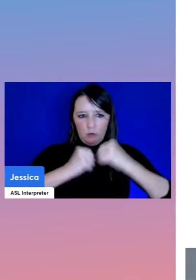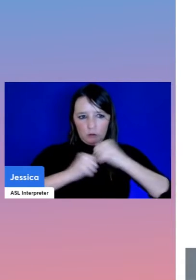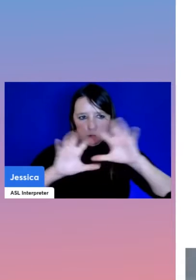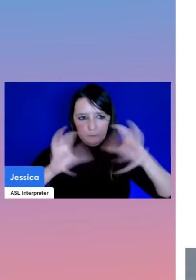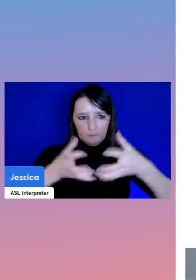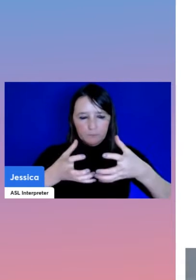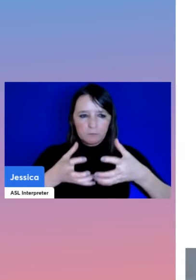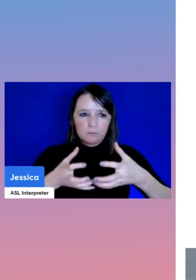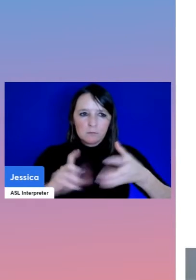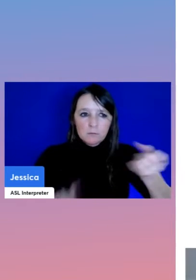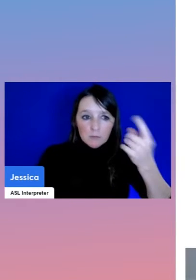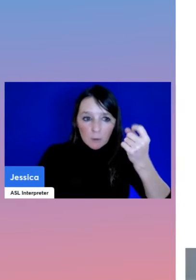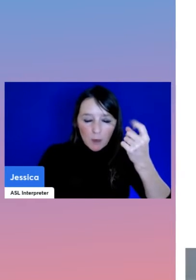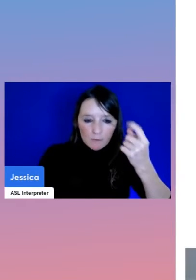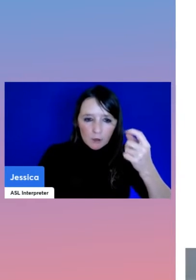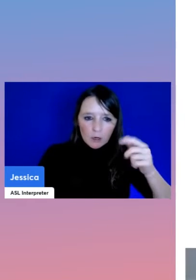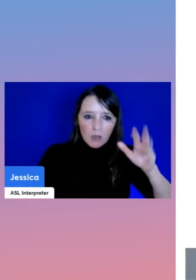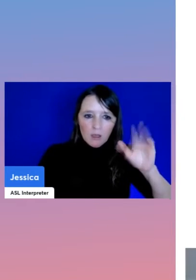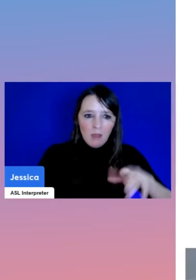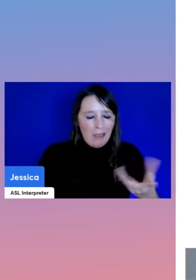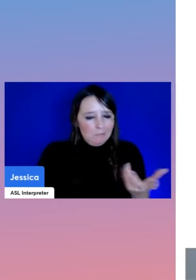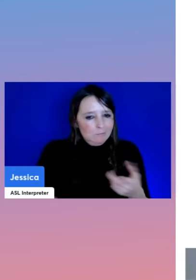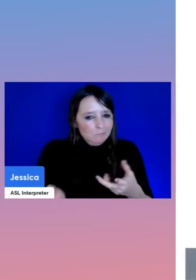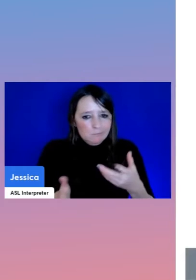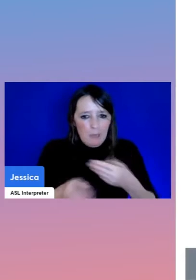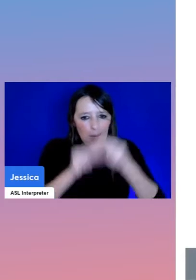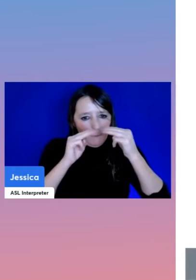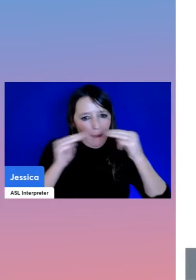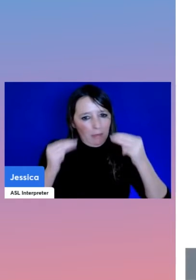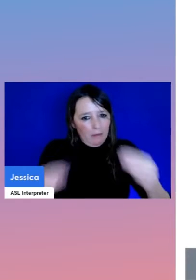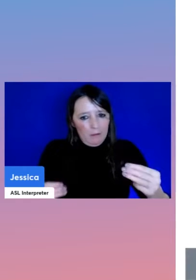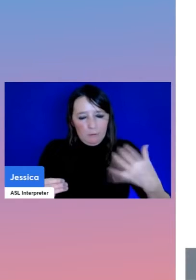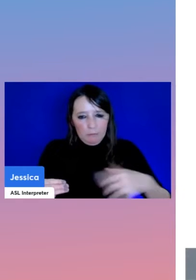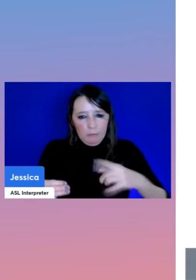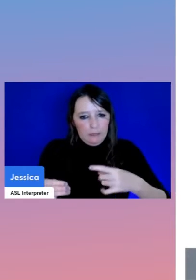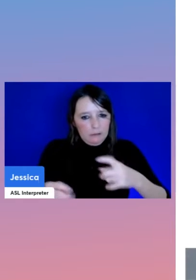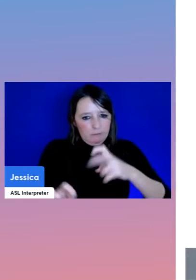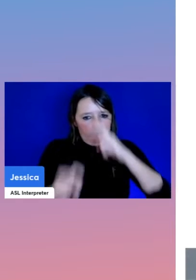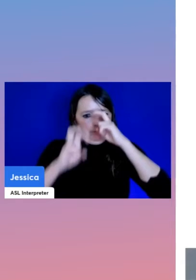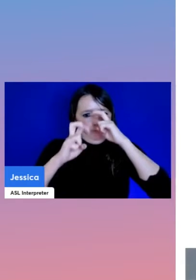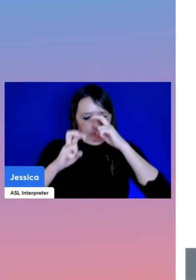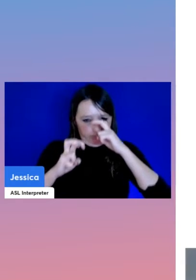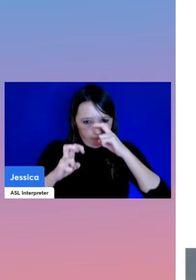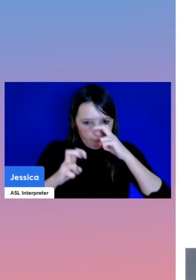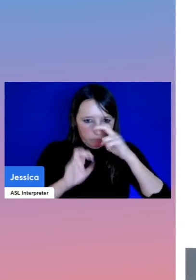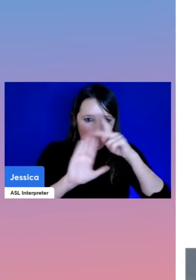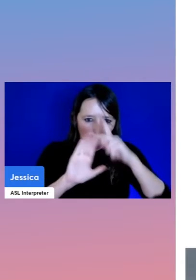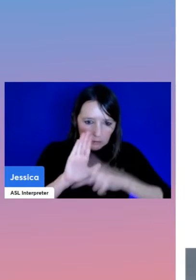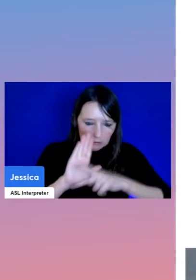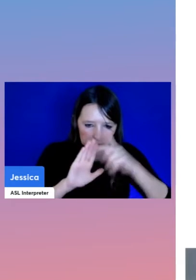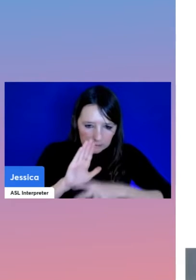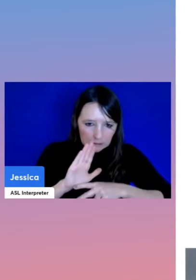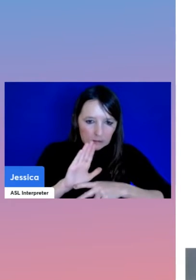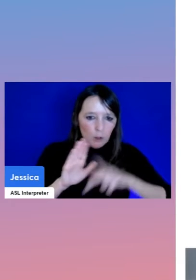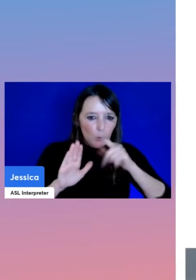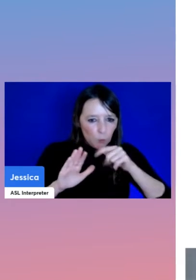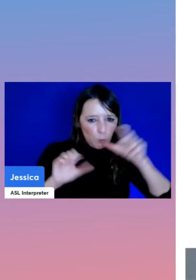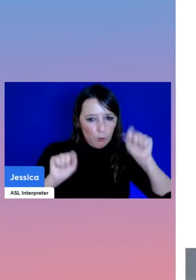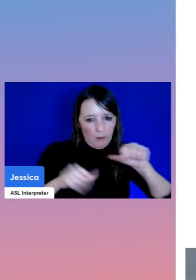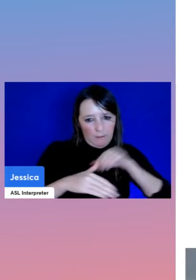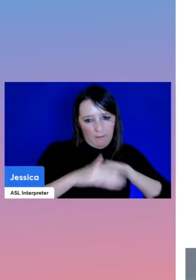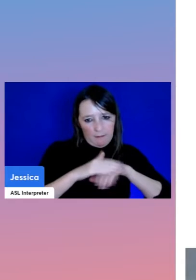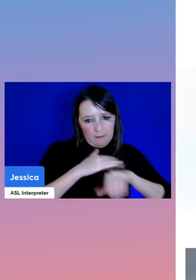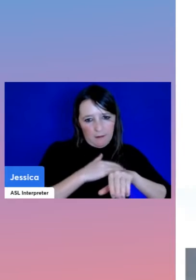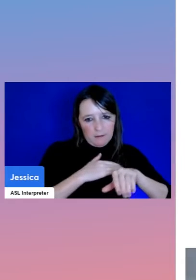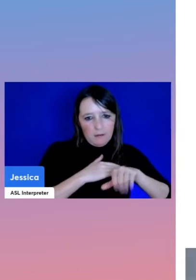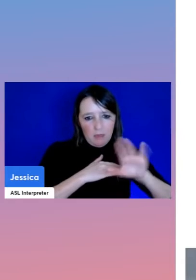this method requires stringent security policies and management of access to the hardware security module.